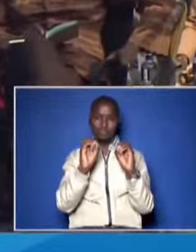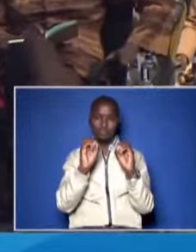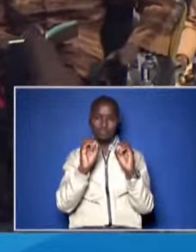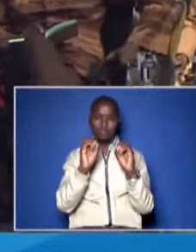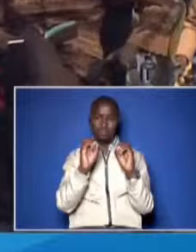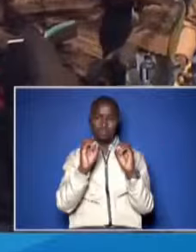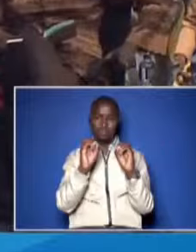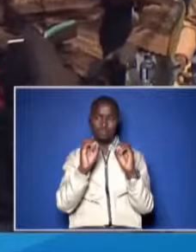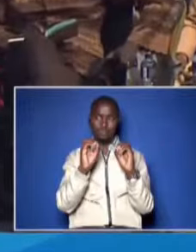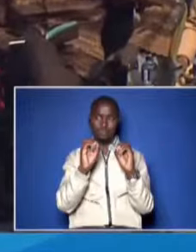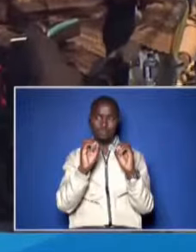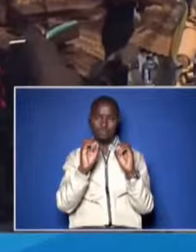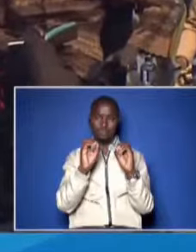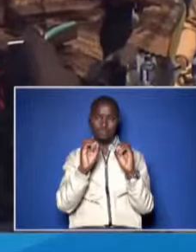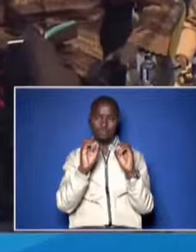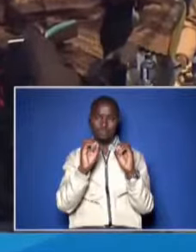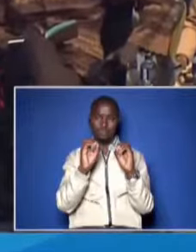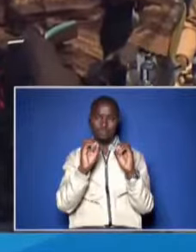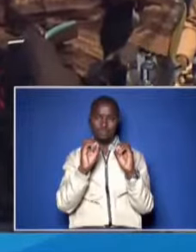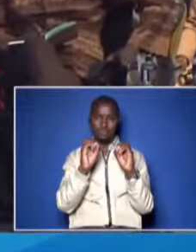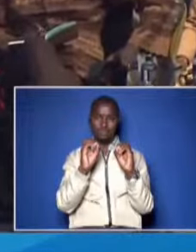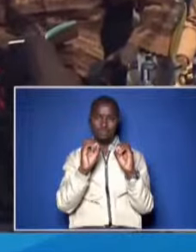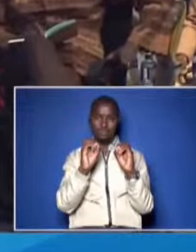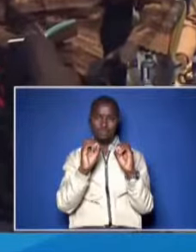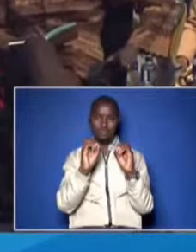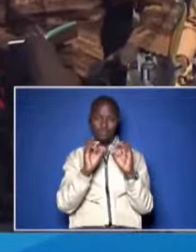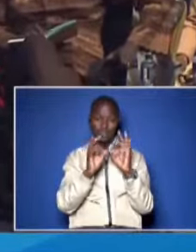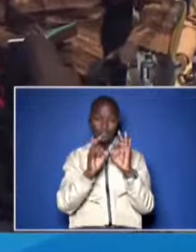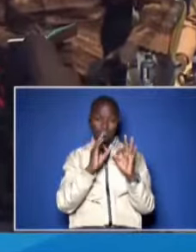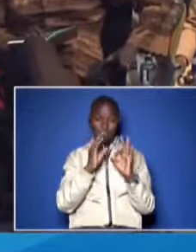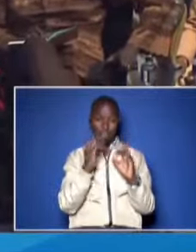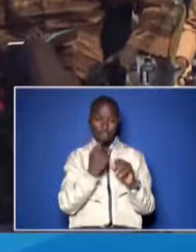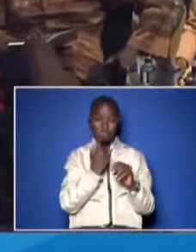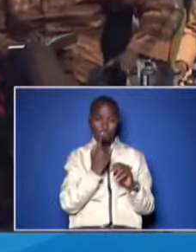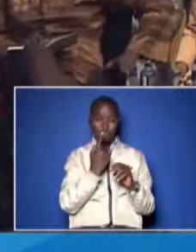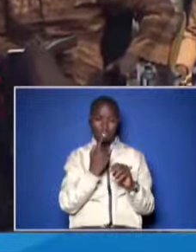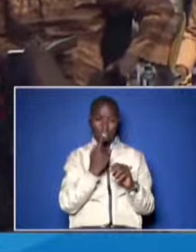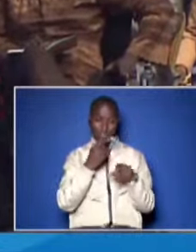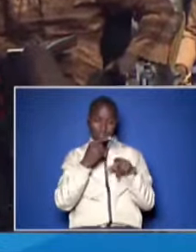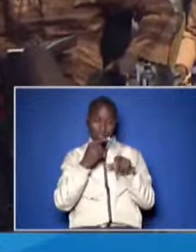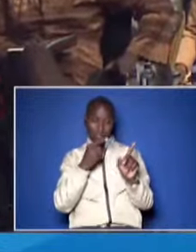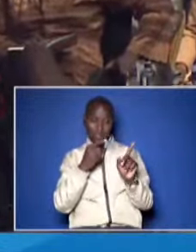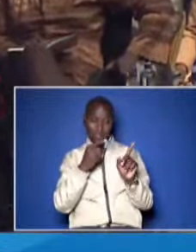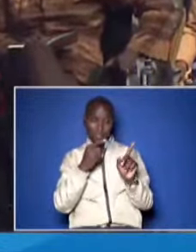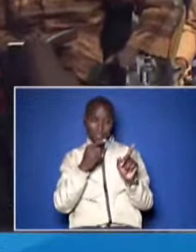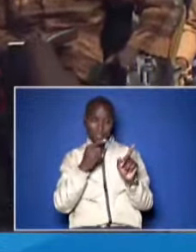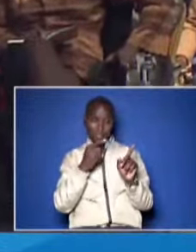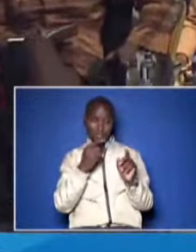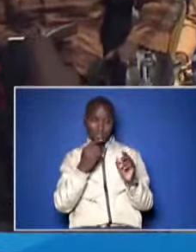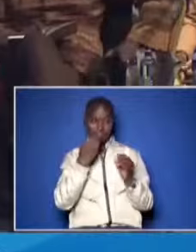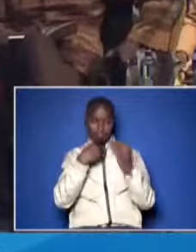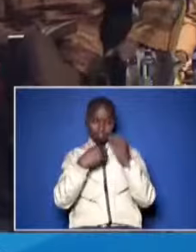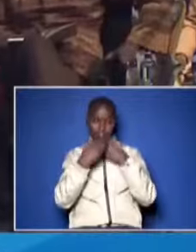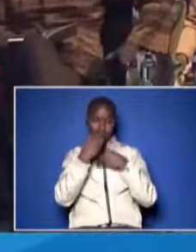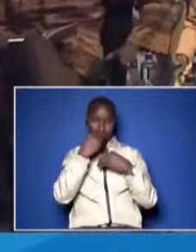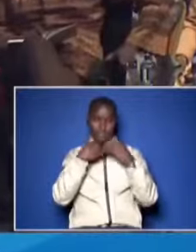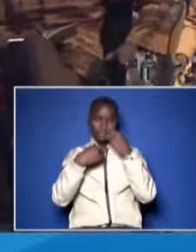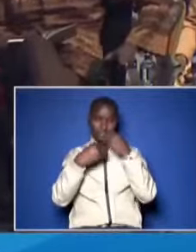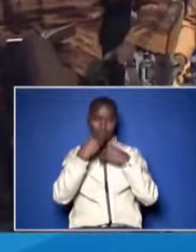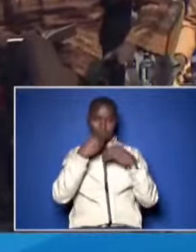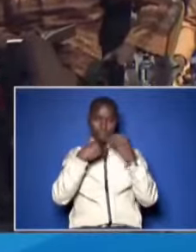World As Long As I feed that Dogan that